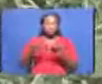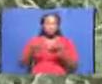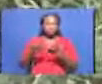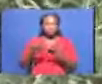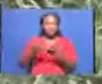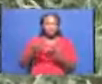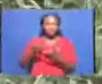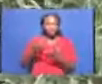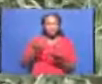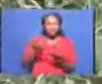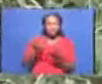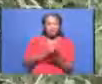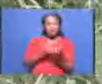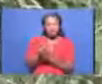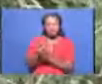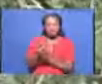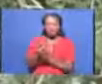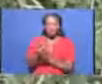species.